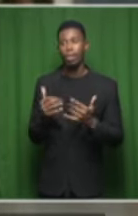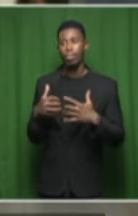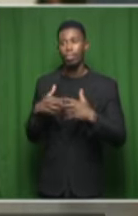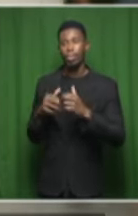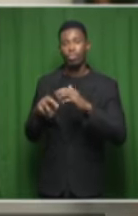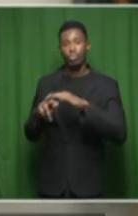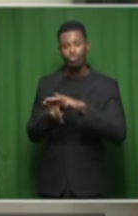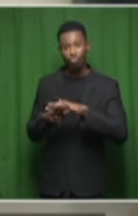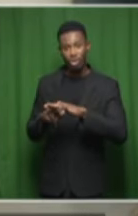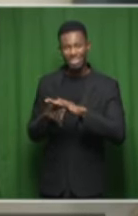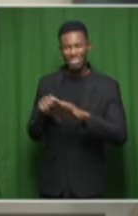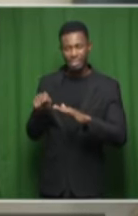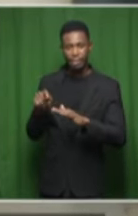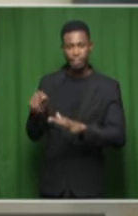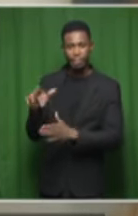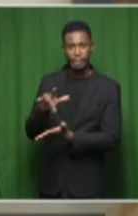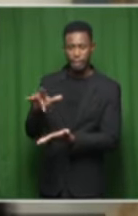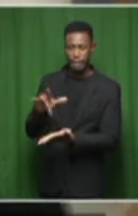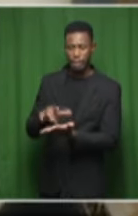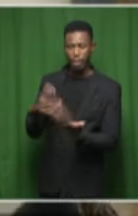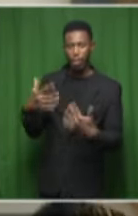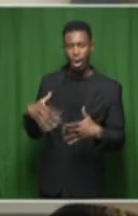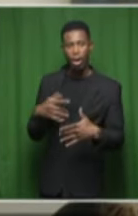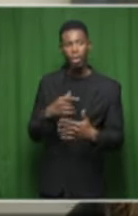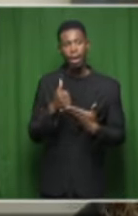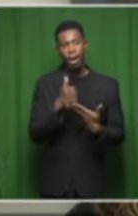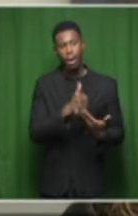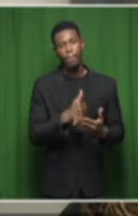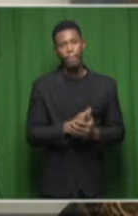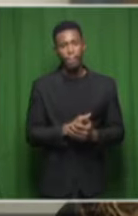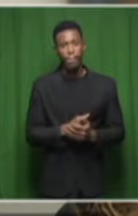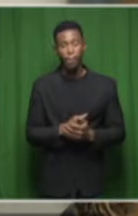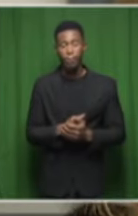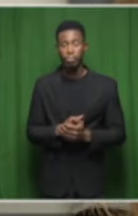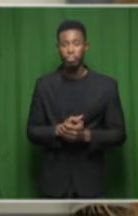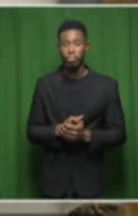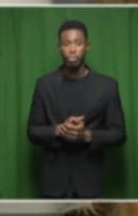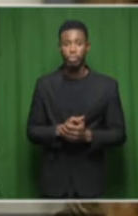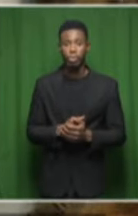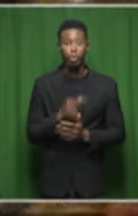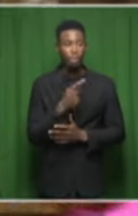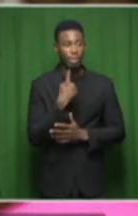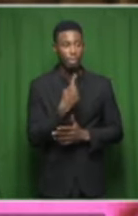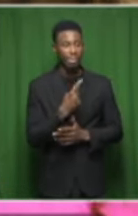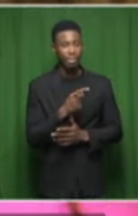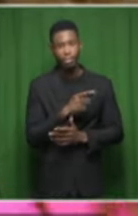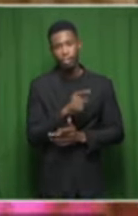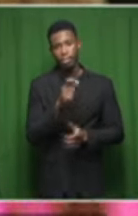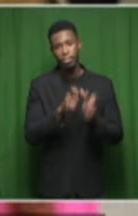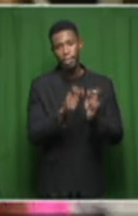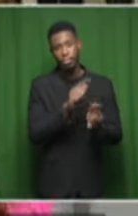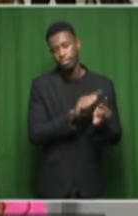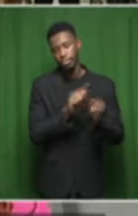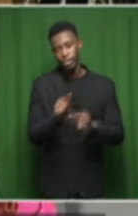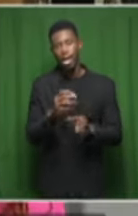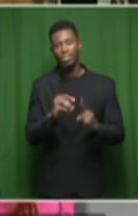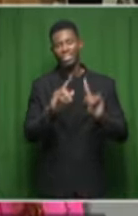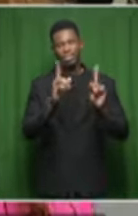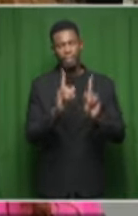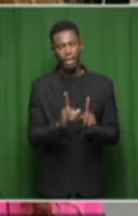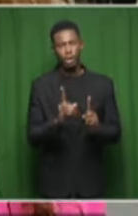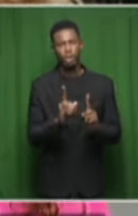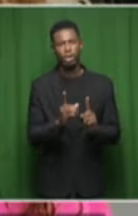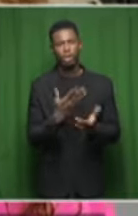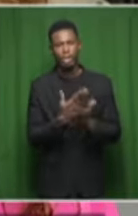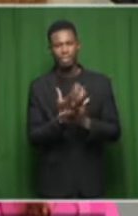right in their doorstep. And if we talk about some of those specialized treatment that they will be receiving, I just mentioned a few, but if you can